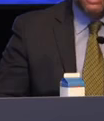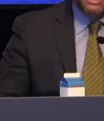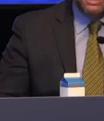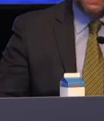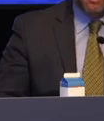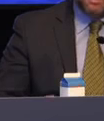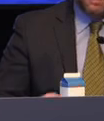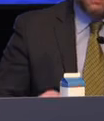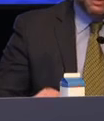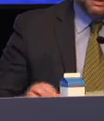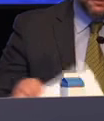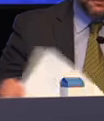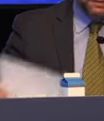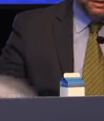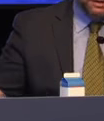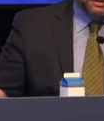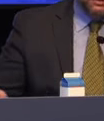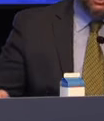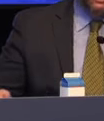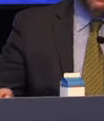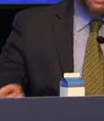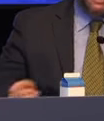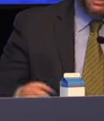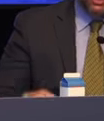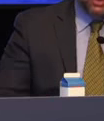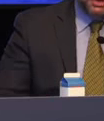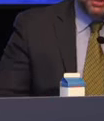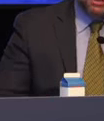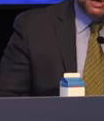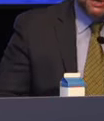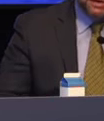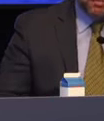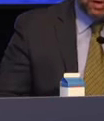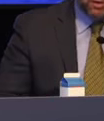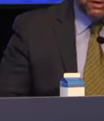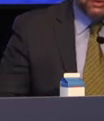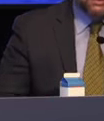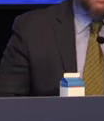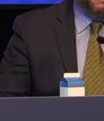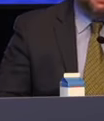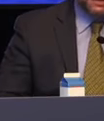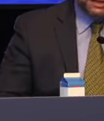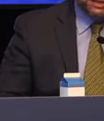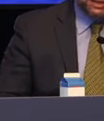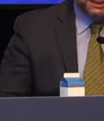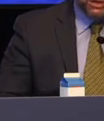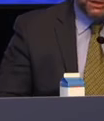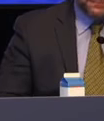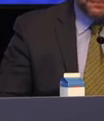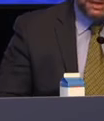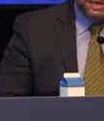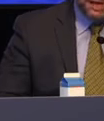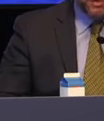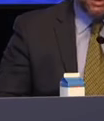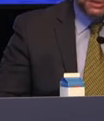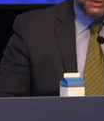on those seeking unemployment benefits. New Jersey led the country in the percentage of unemployed workers who received benefits last year, as I mentioned. And we also just